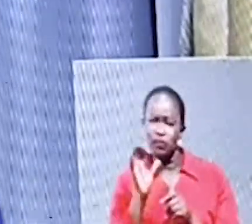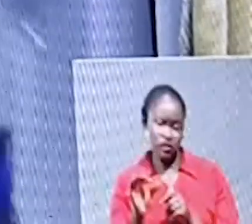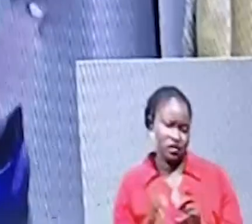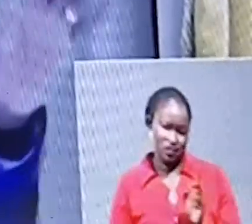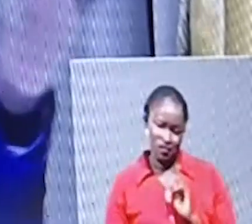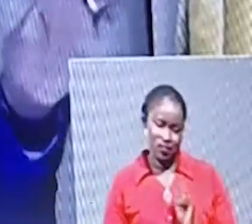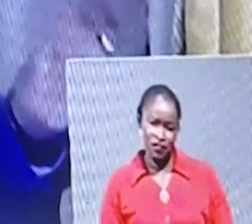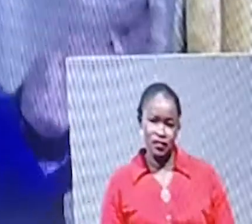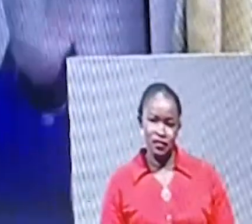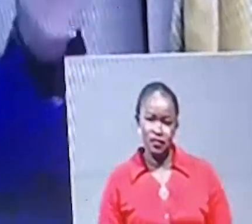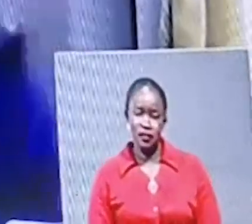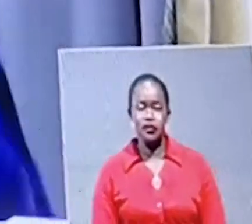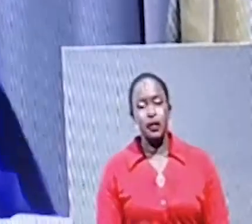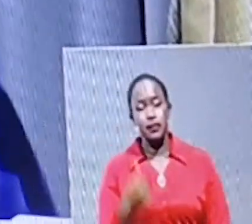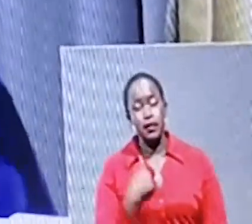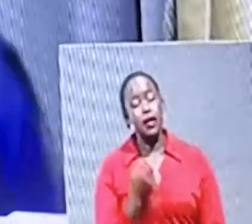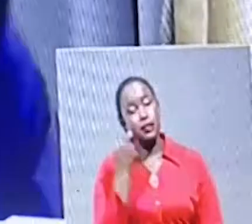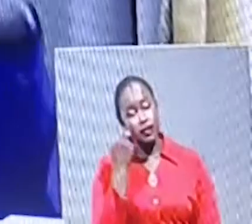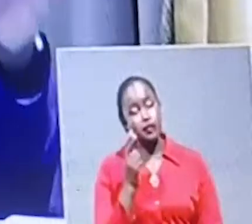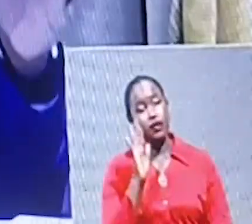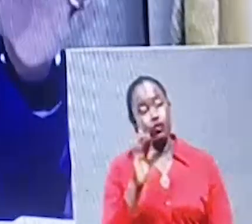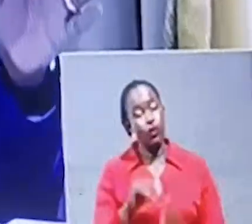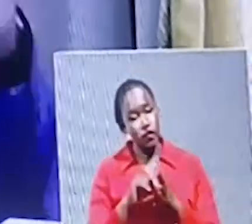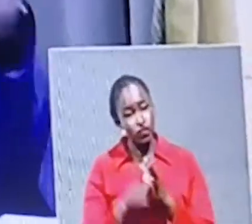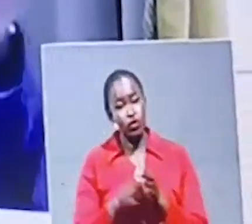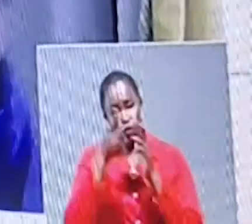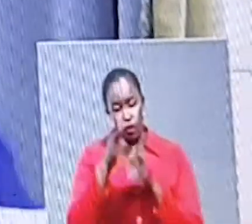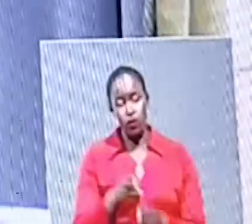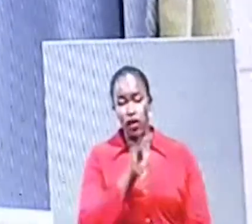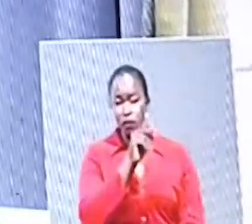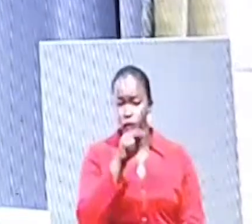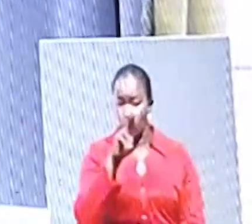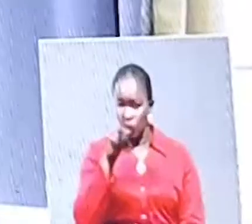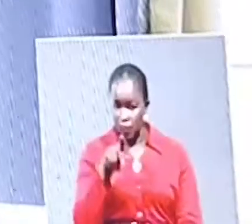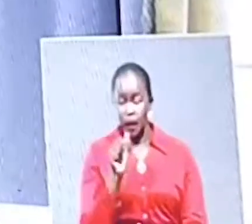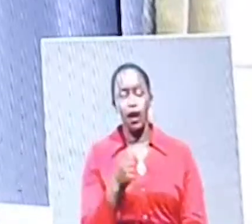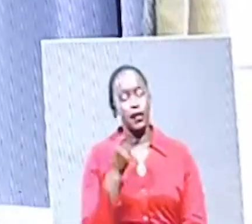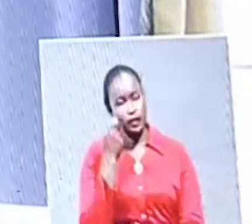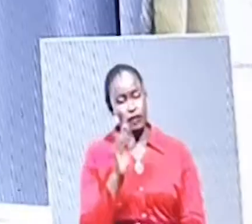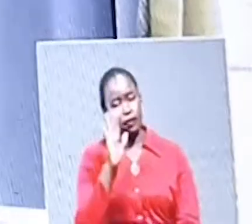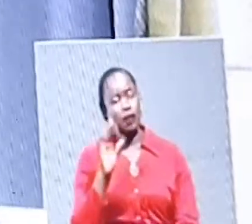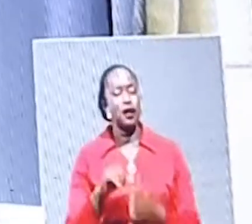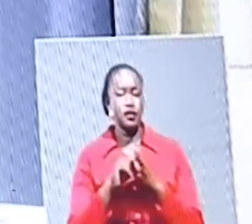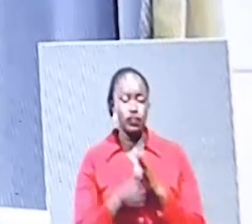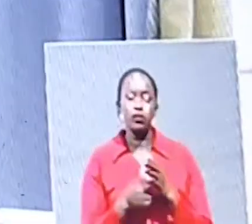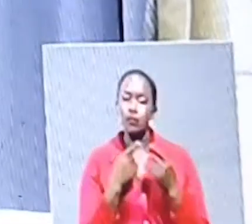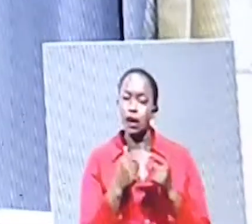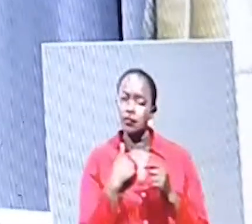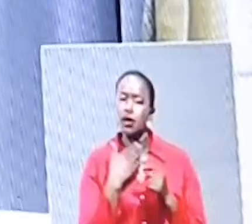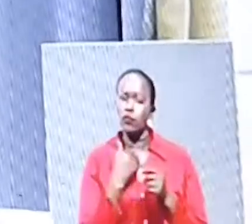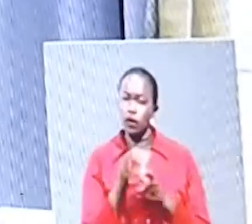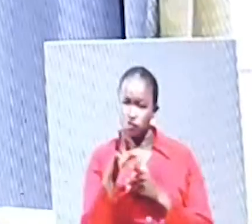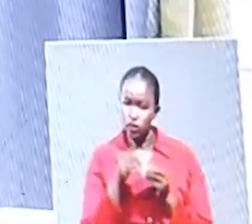So I get you your concern, Honorable Cooper. I know I get your concern. But let me finalize with